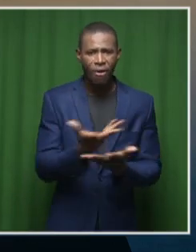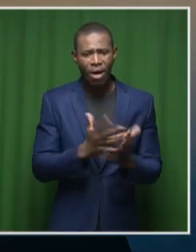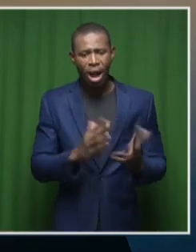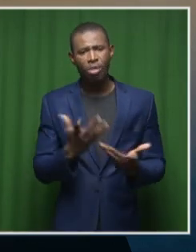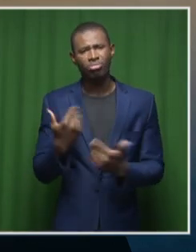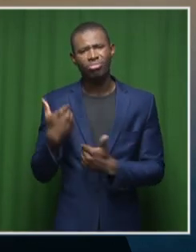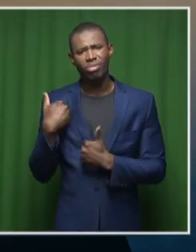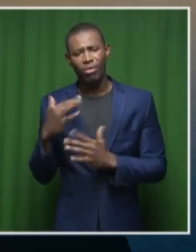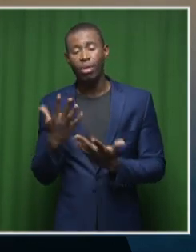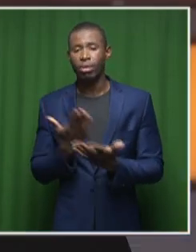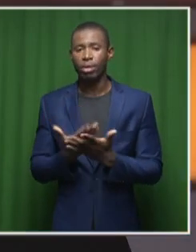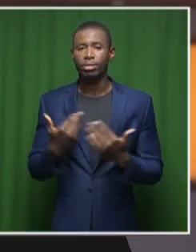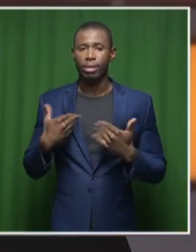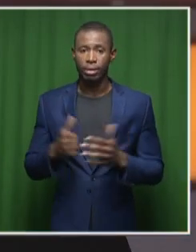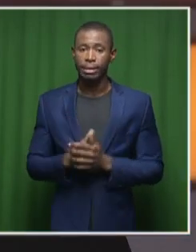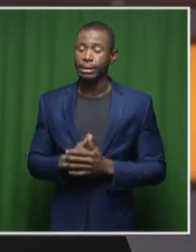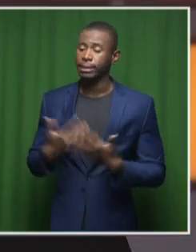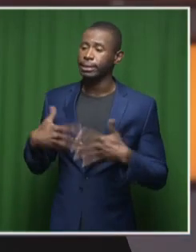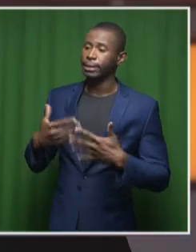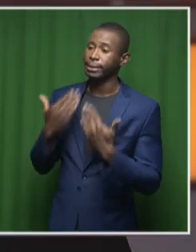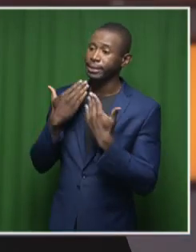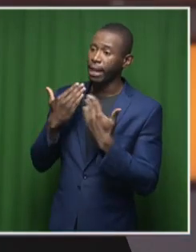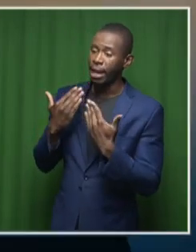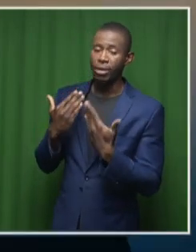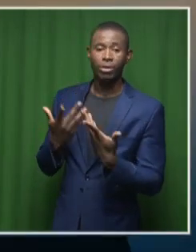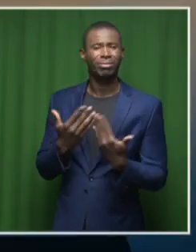digital practices. All right, Bonnie, so lovely chatting to you. Thank